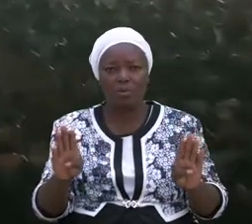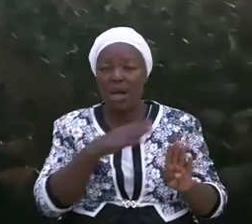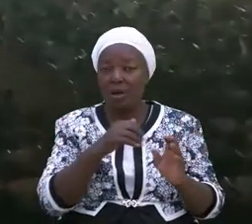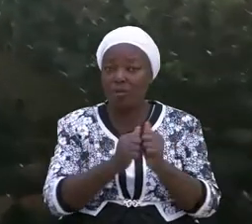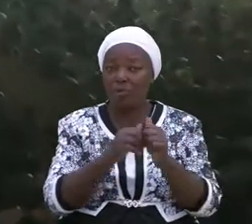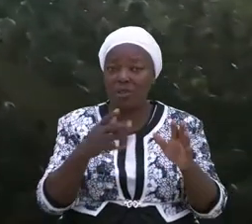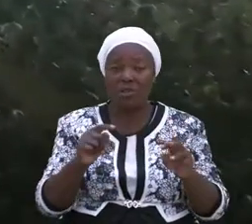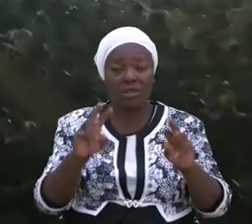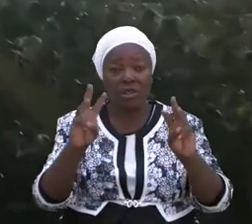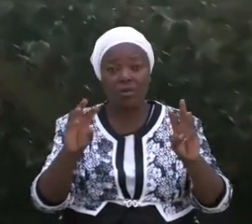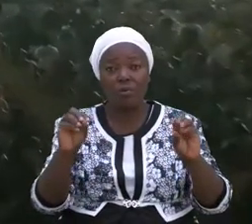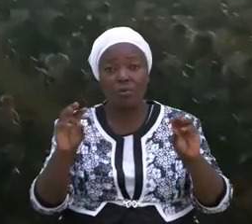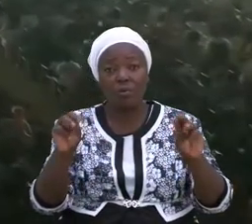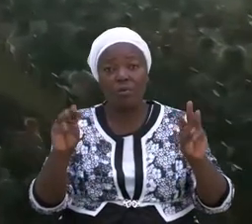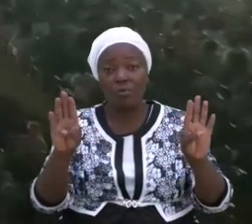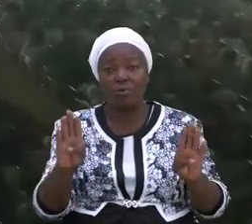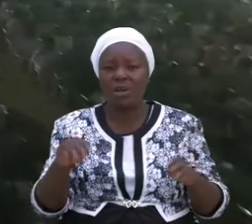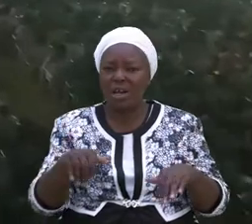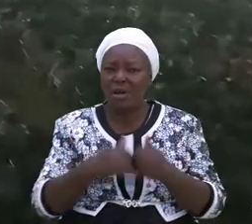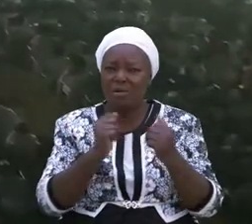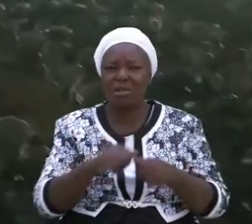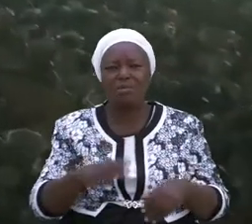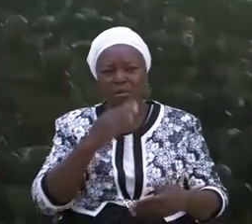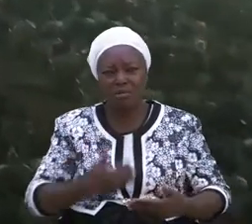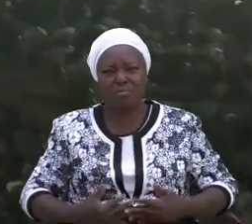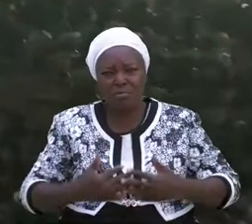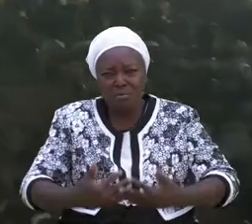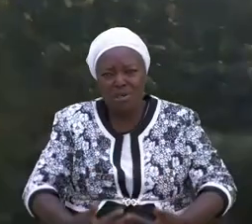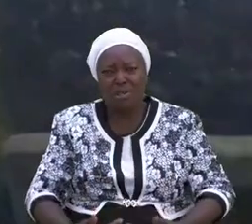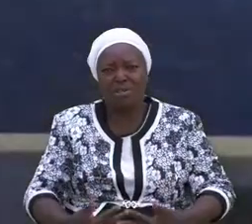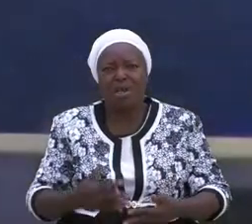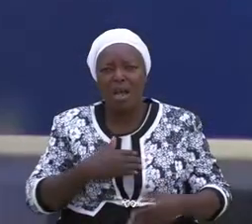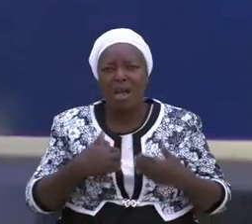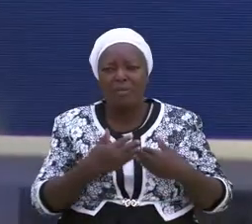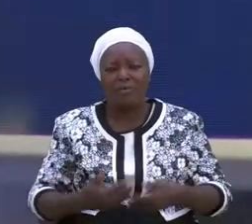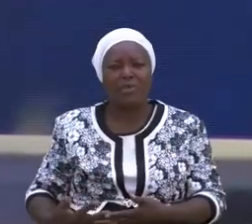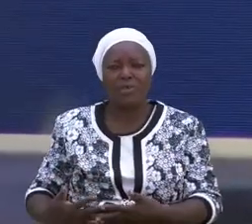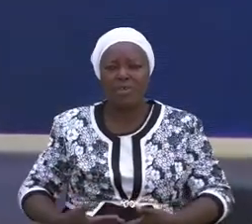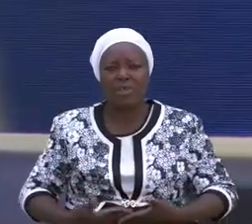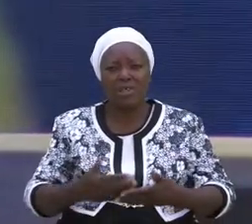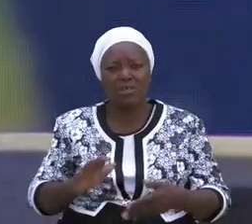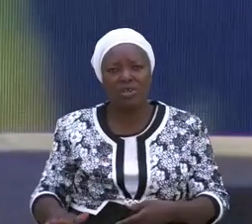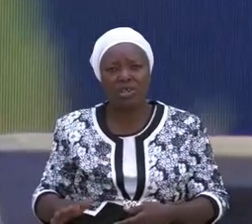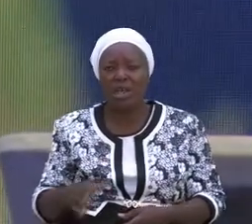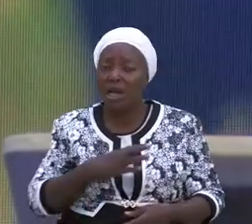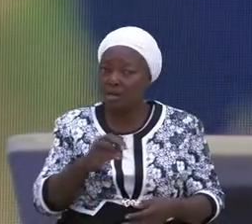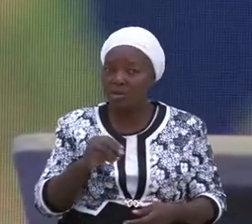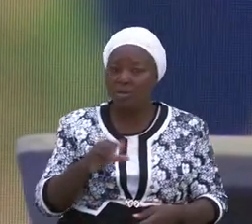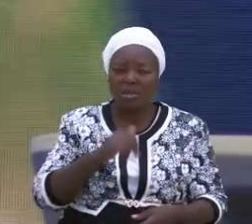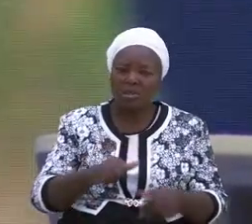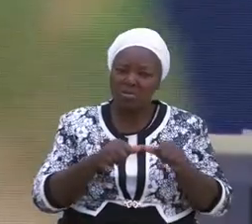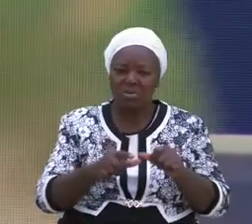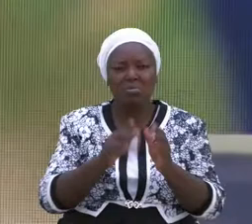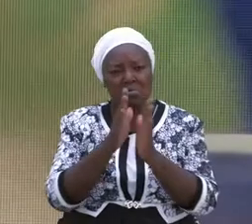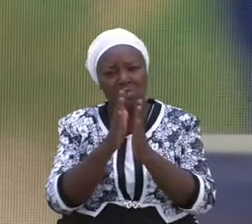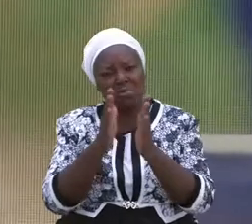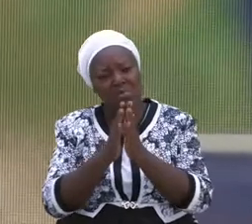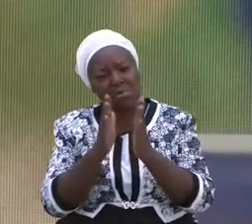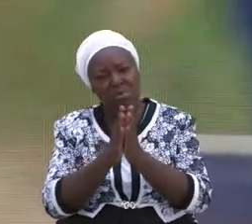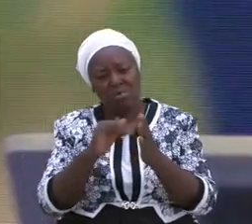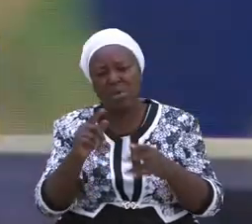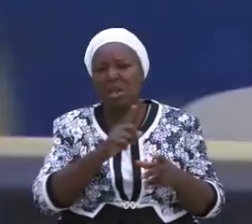how can she conceive and have a child? And so she kept on praying, Lord, give me